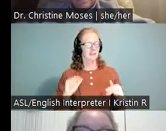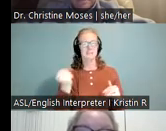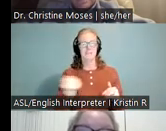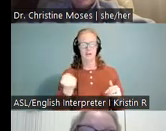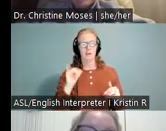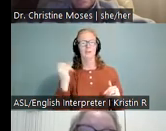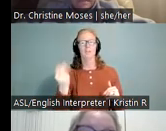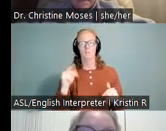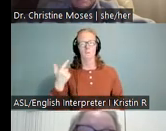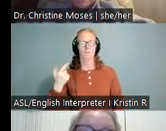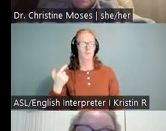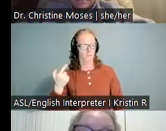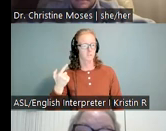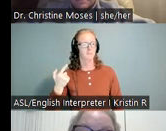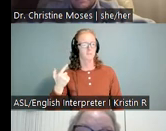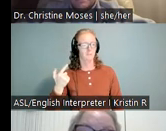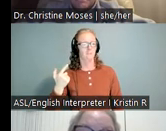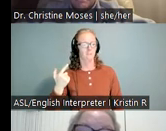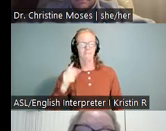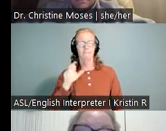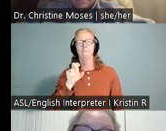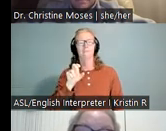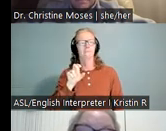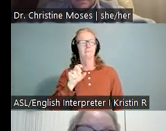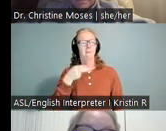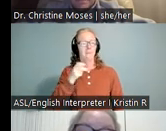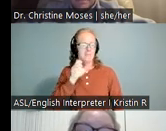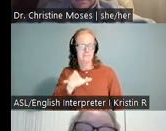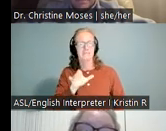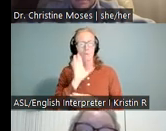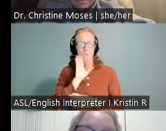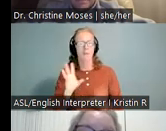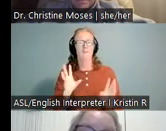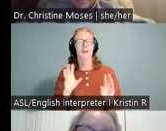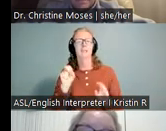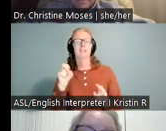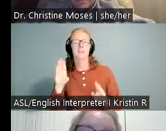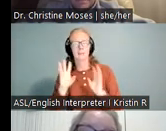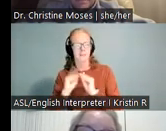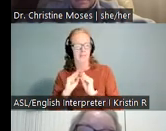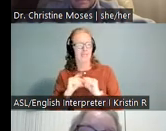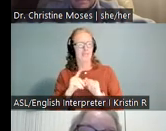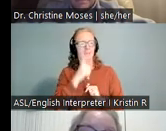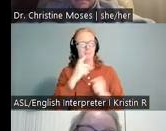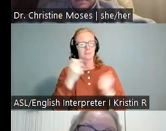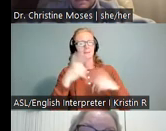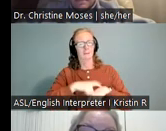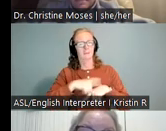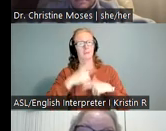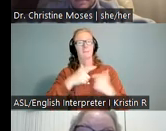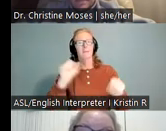the officer on 21st, the Officer Accountability Subcommittee is going to be meeting and spending a lot of time because they had a very big